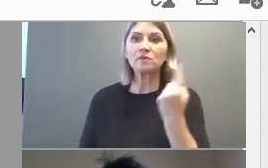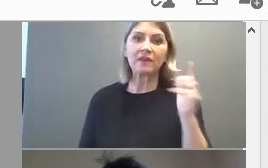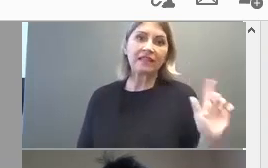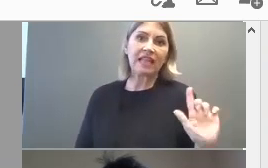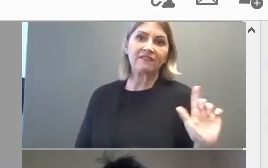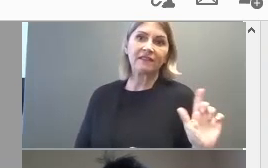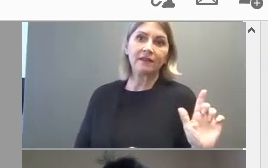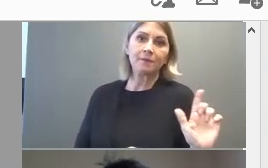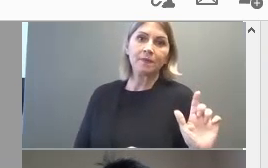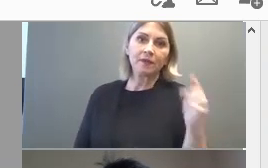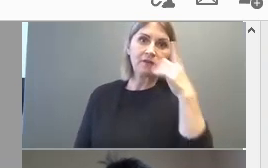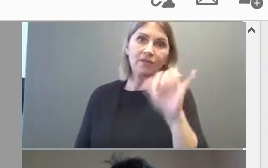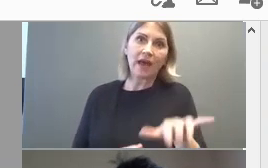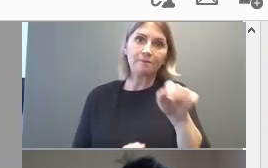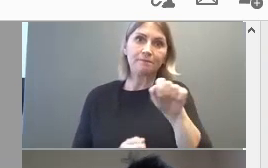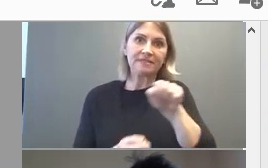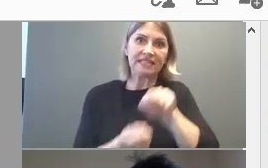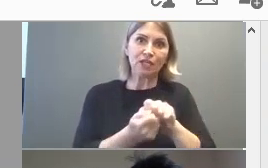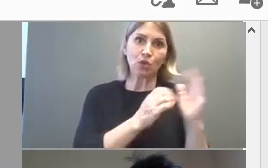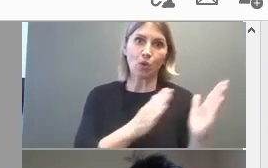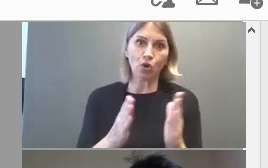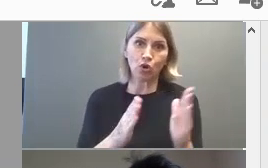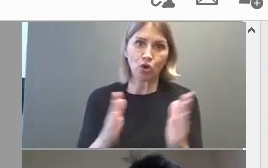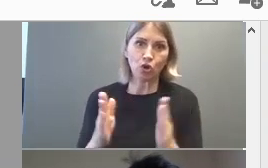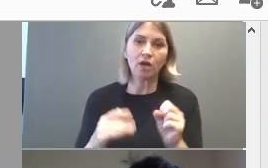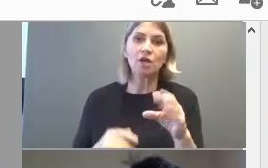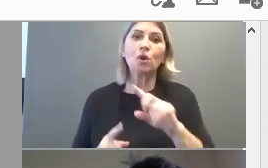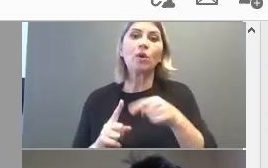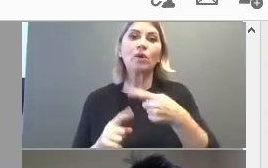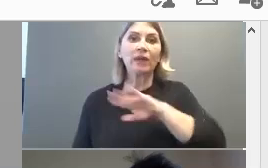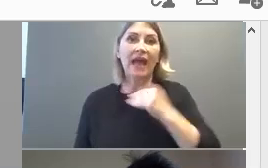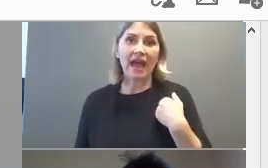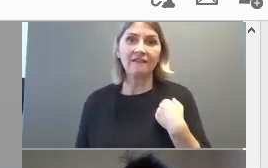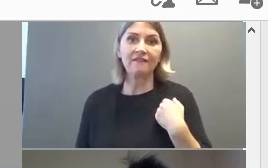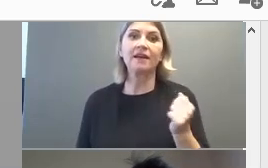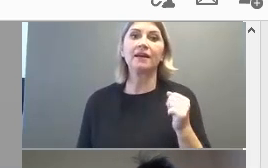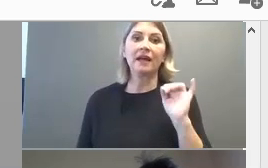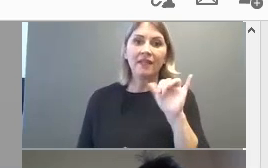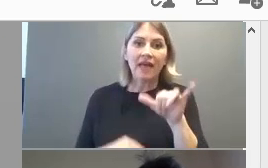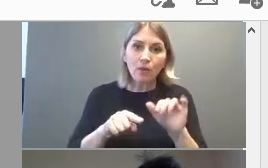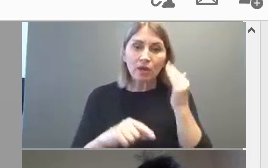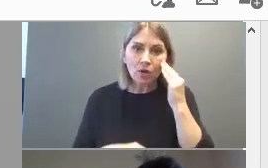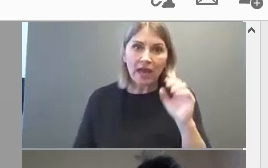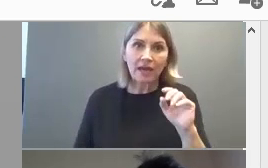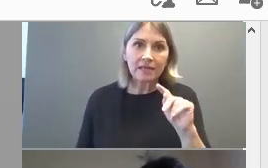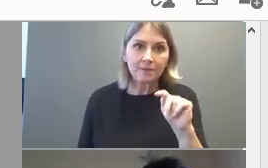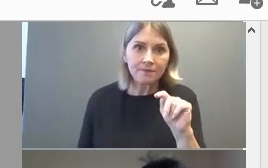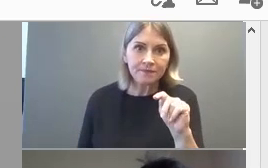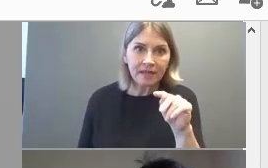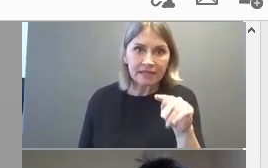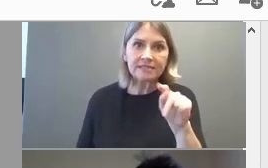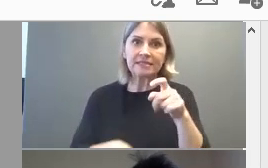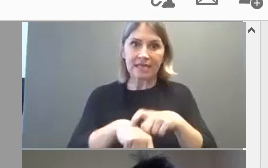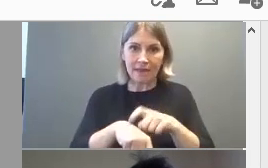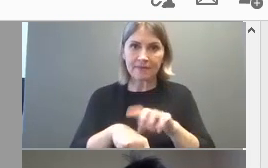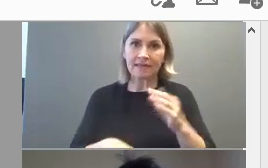side of that particular order, right? So when we have tie, we know that tie can only have one more child, that